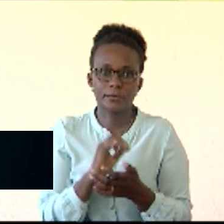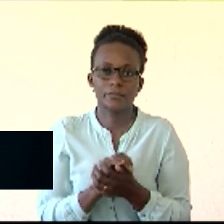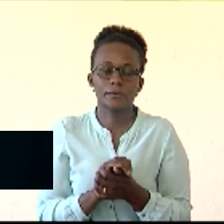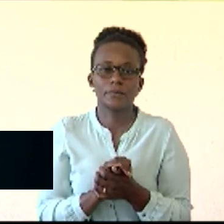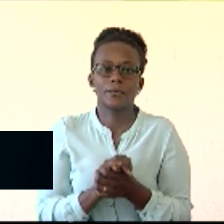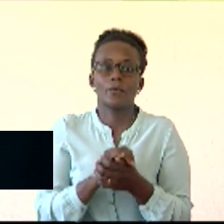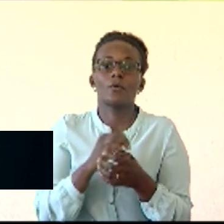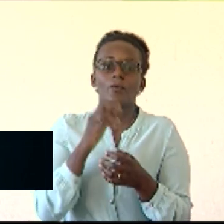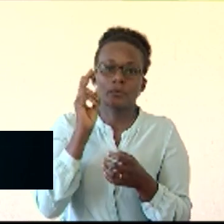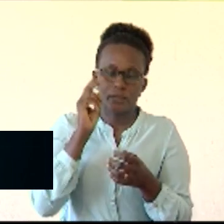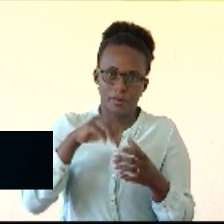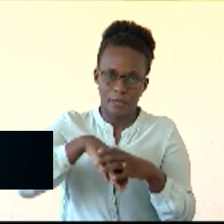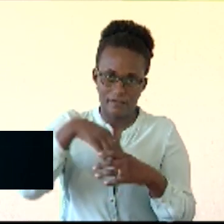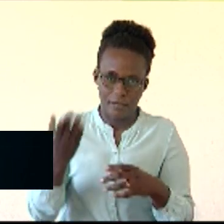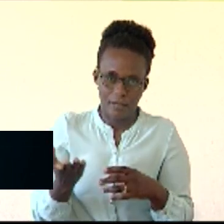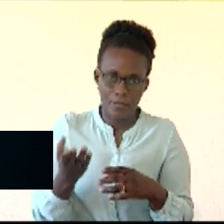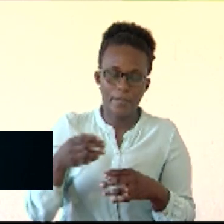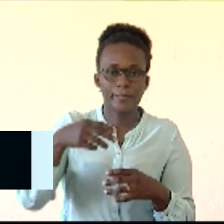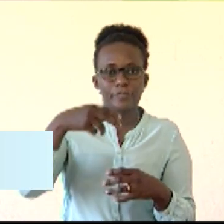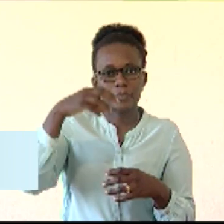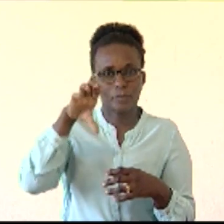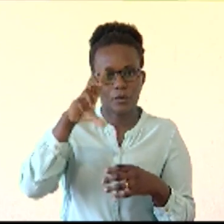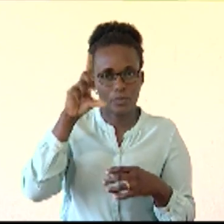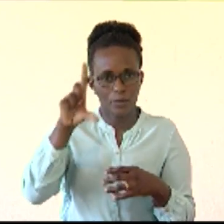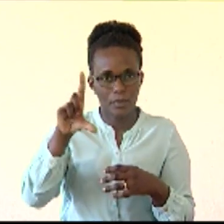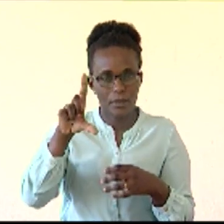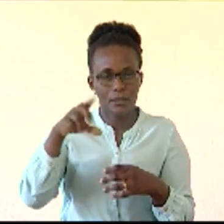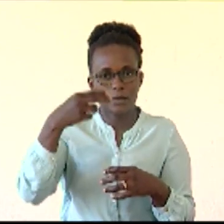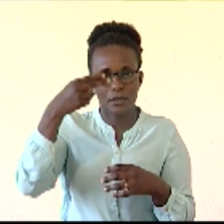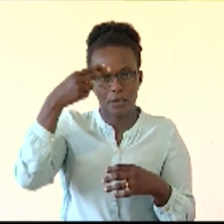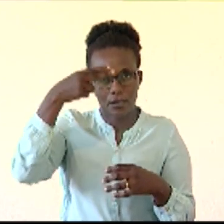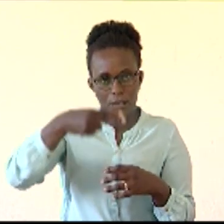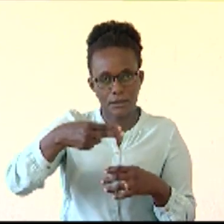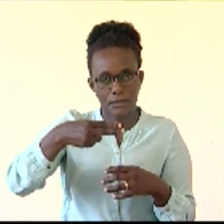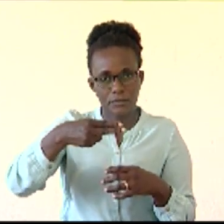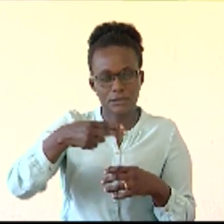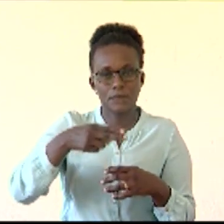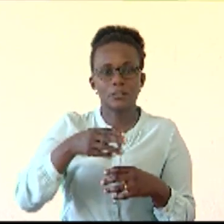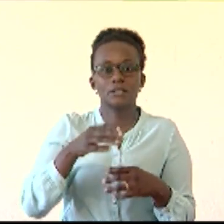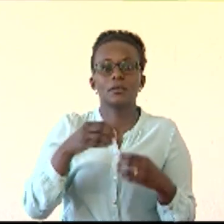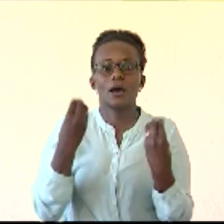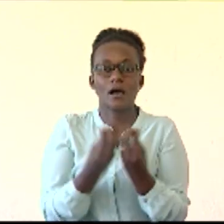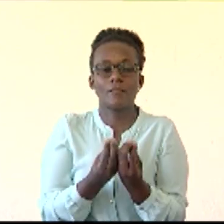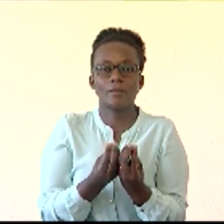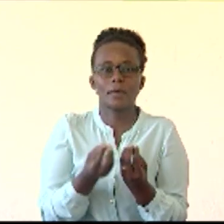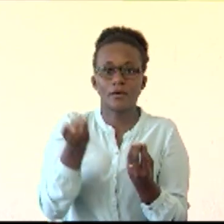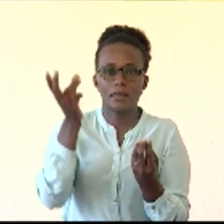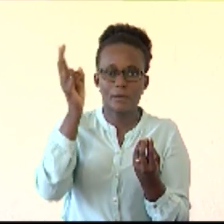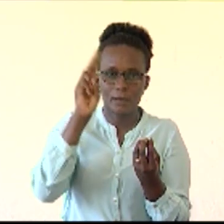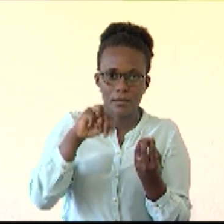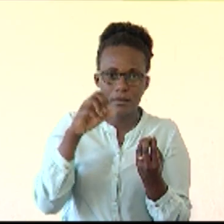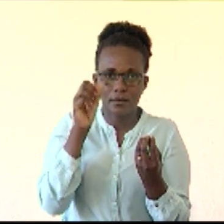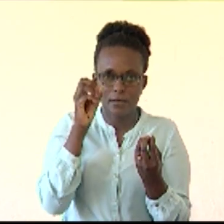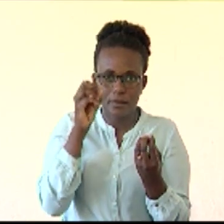products: chlorine, hydrogen gas, and sodium hydroxide. And this is the